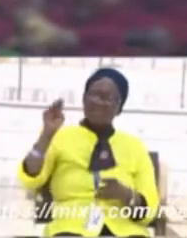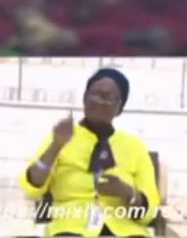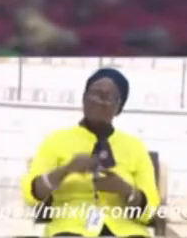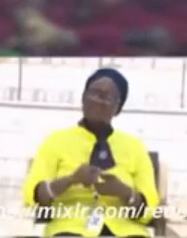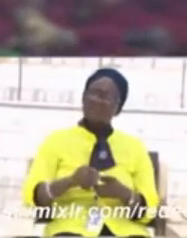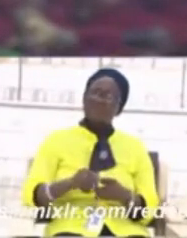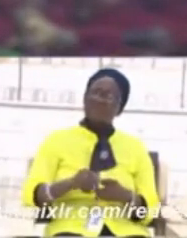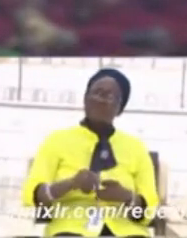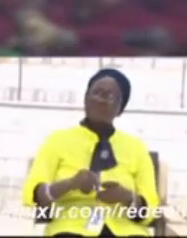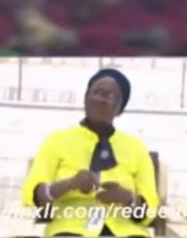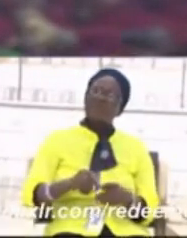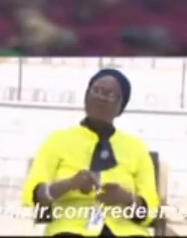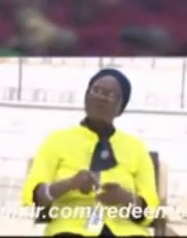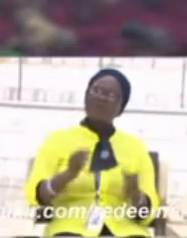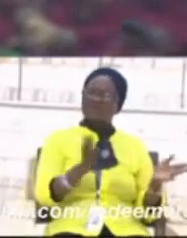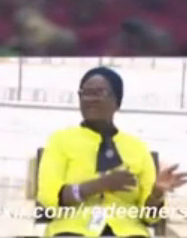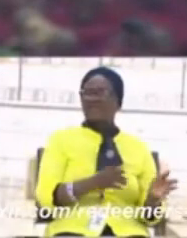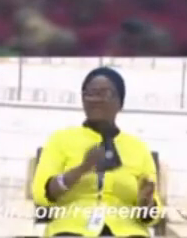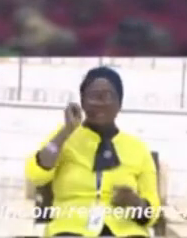changed to architecture.